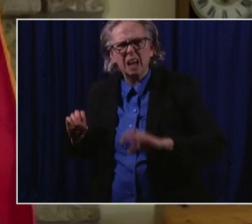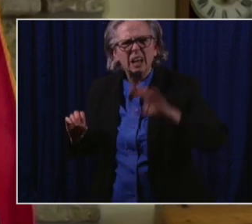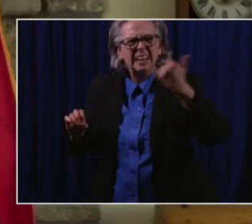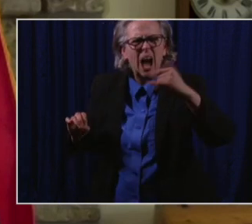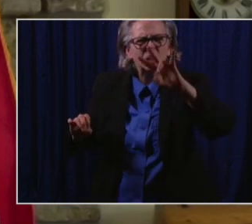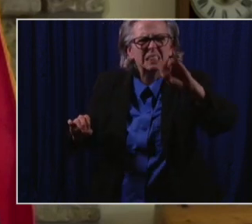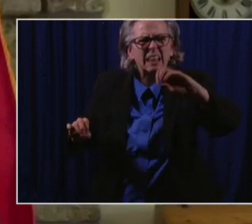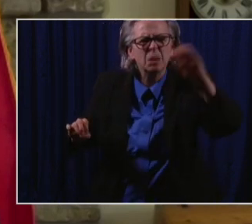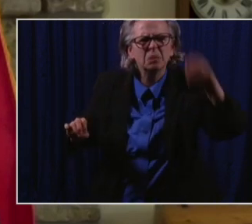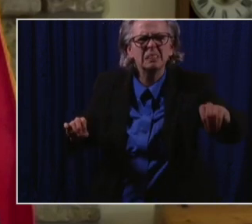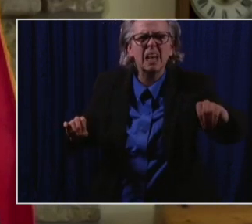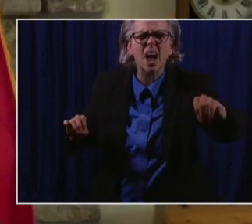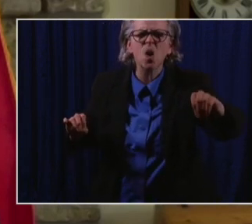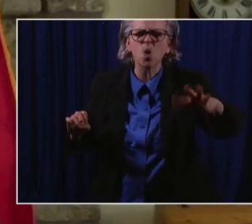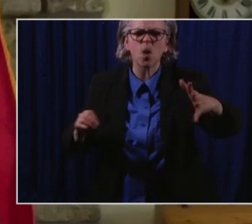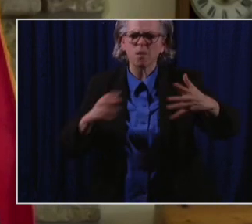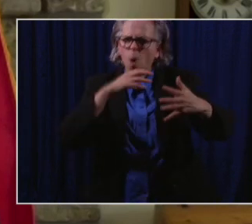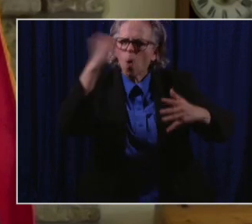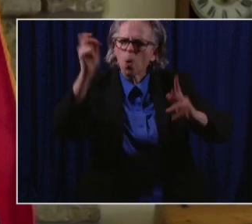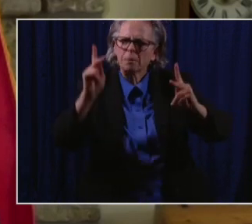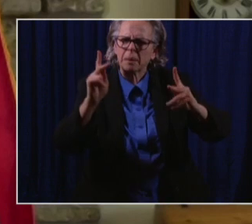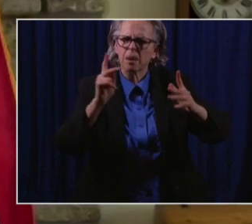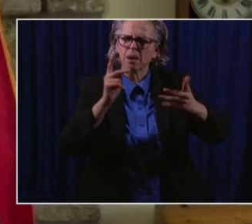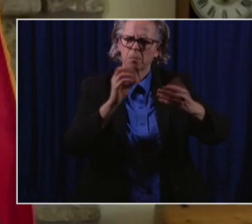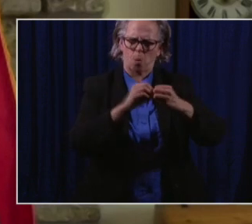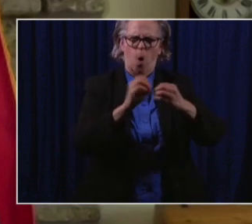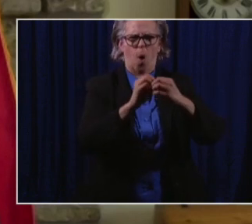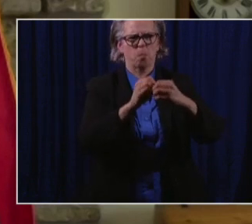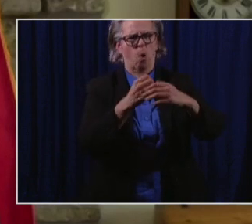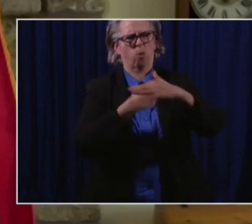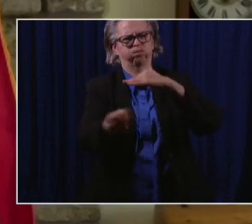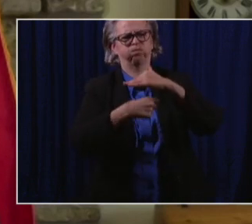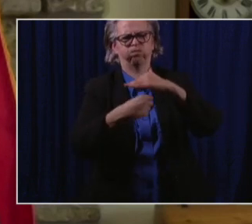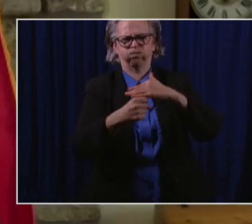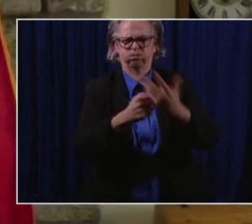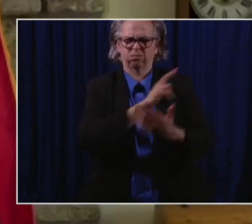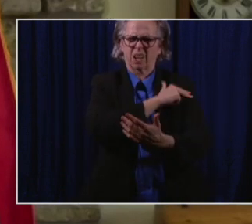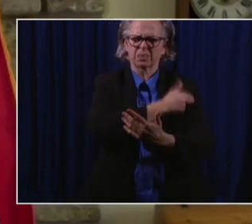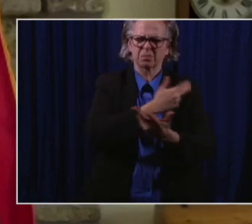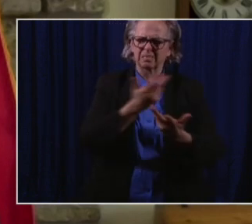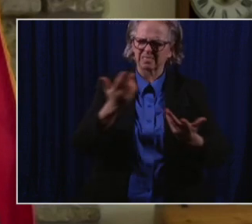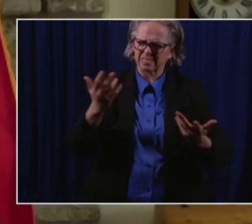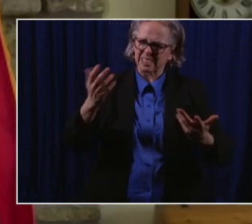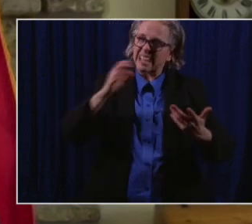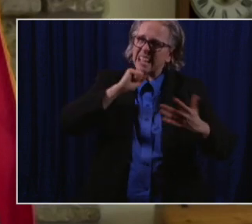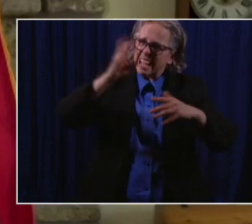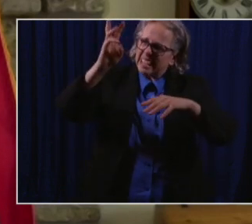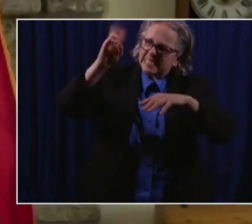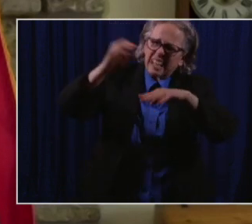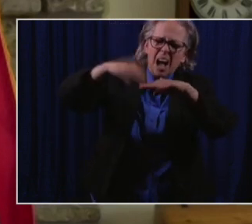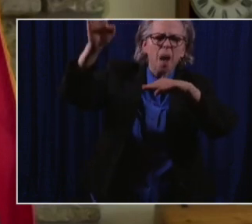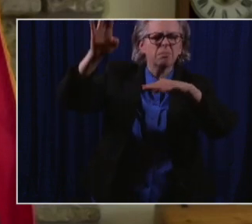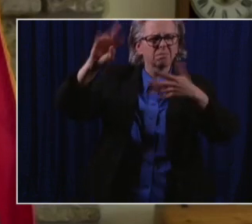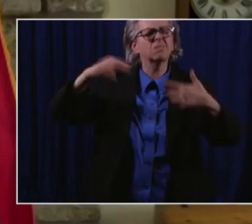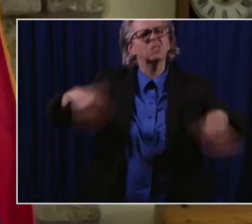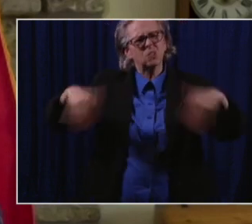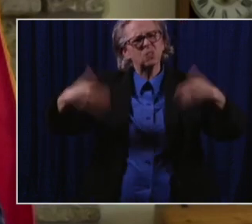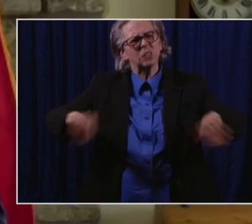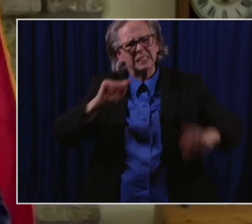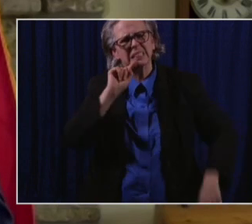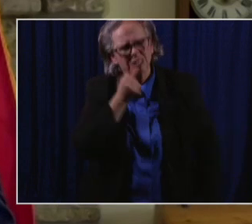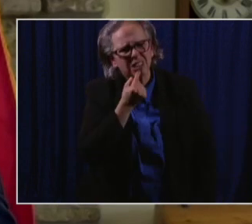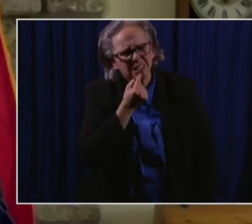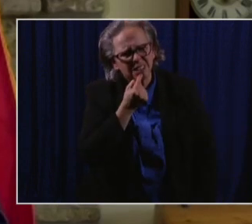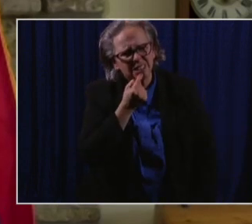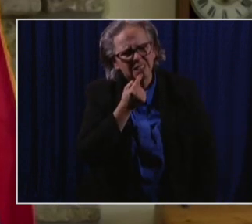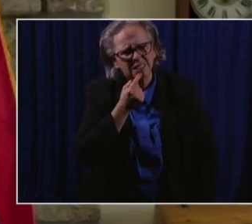were 60 years of age or older. Now that number is up to 70% who are 60 years of age or older.